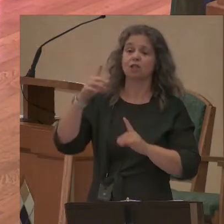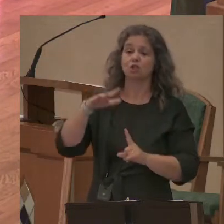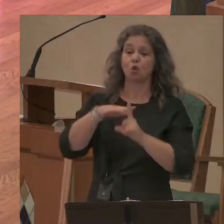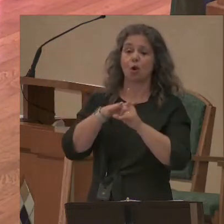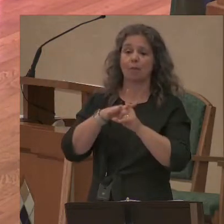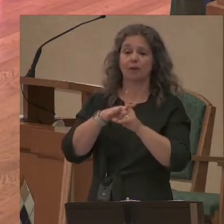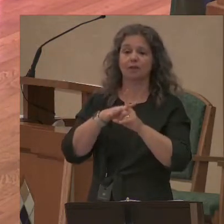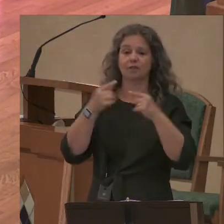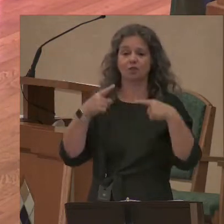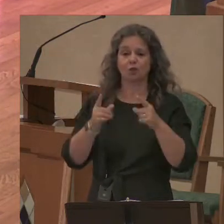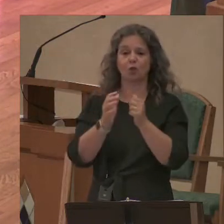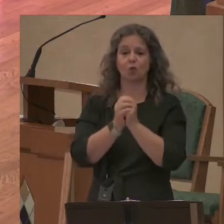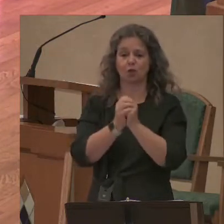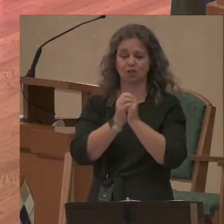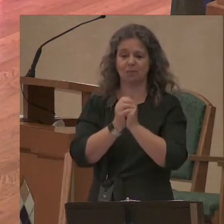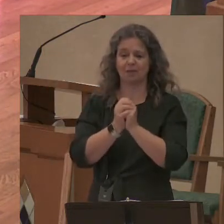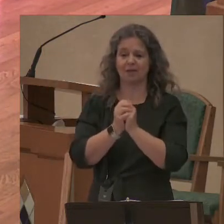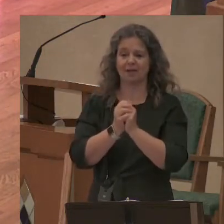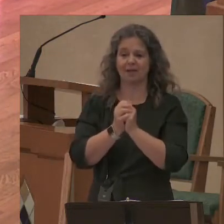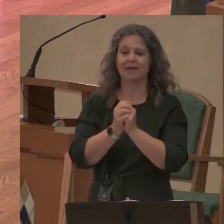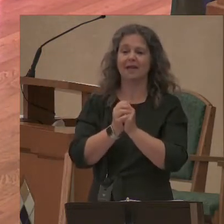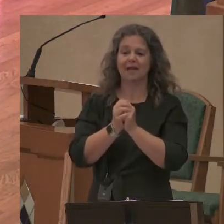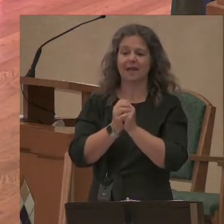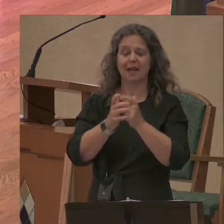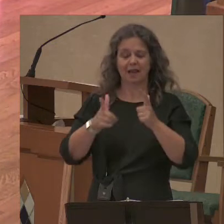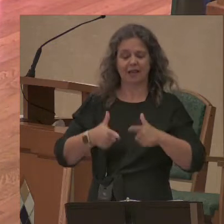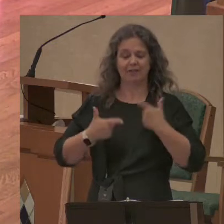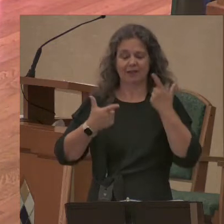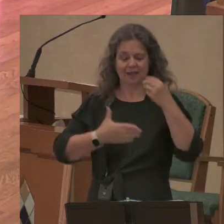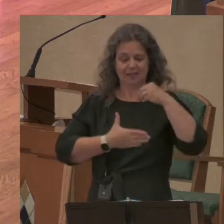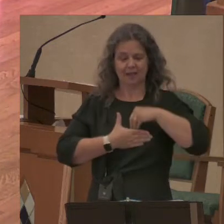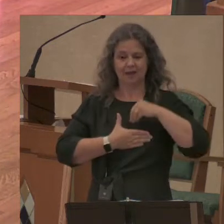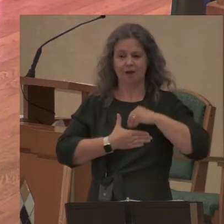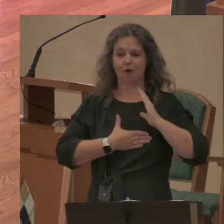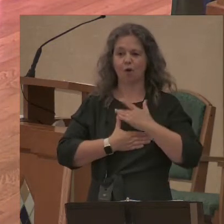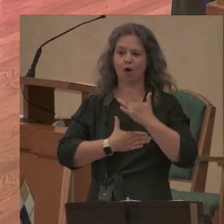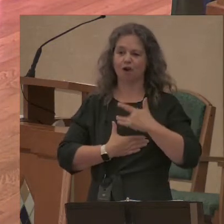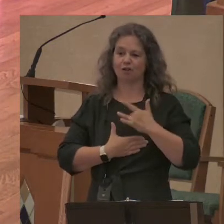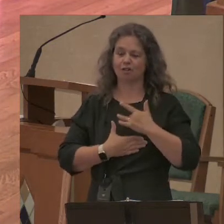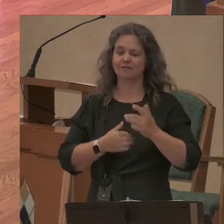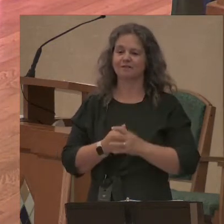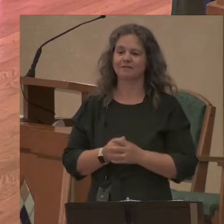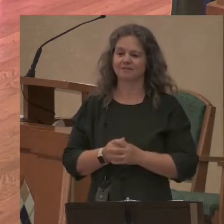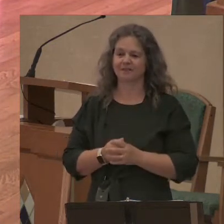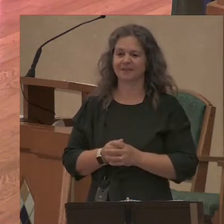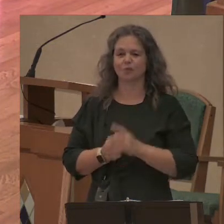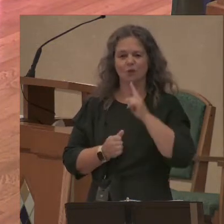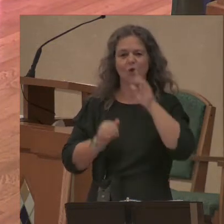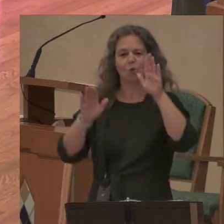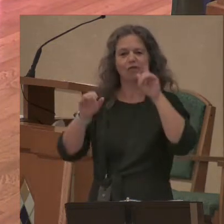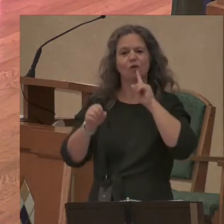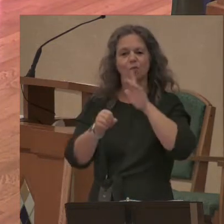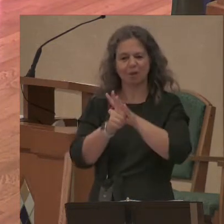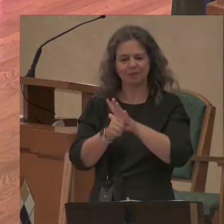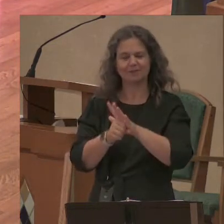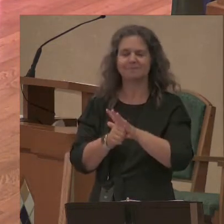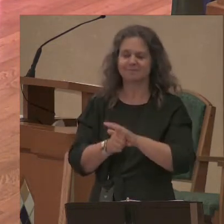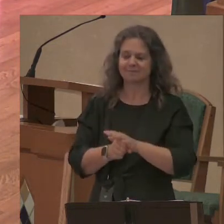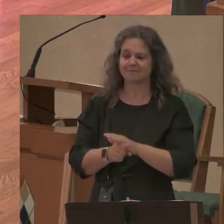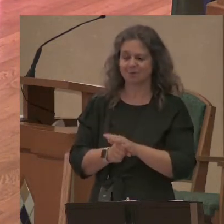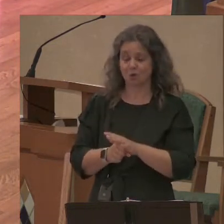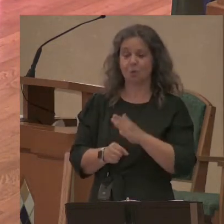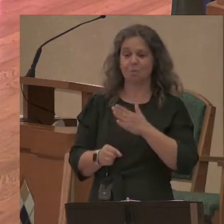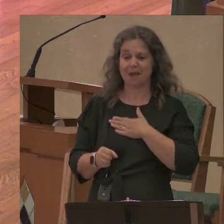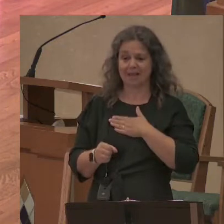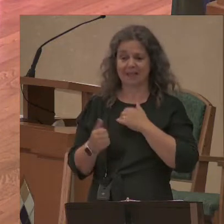our lives, and through the Holy Spirit in our hearts. So that's a great promise we have today. And this little game,